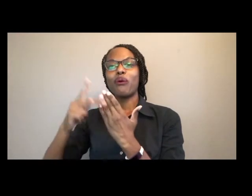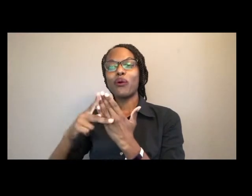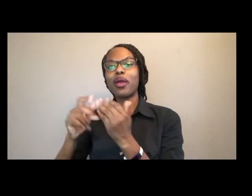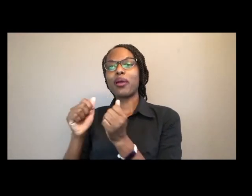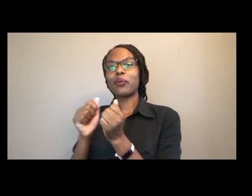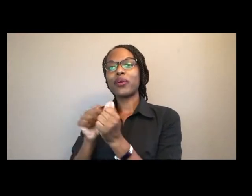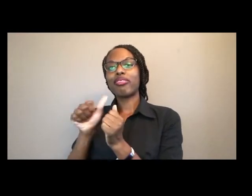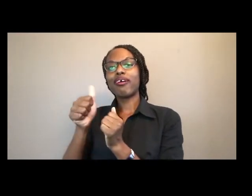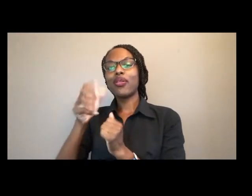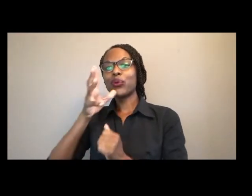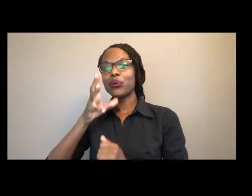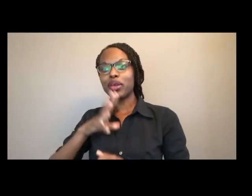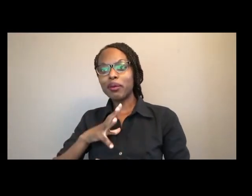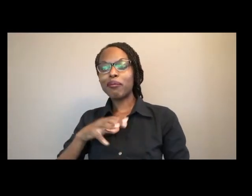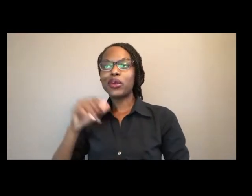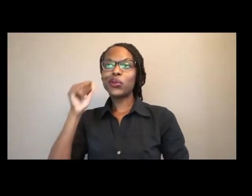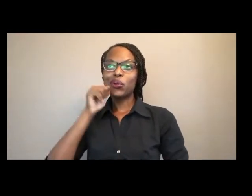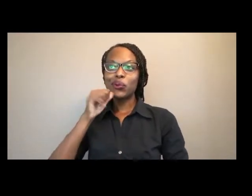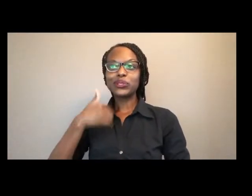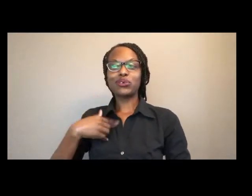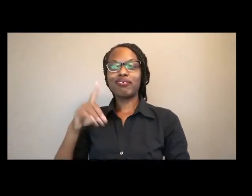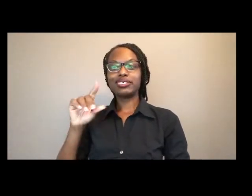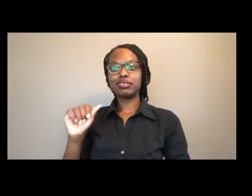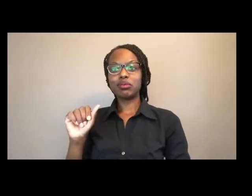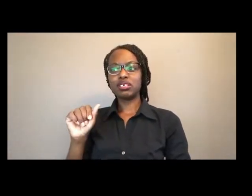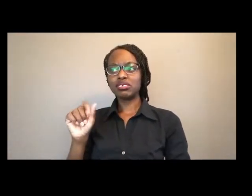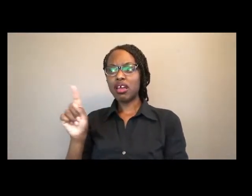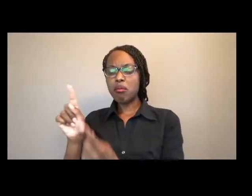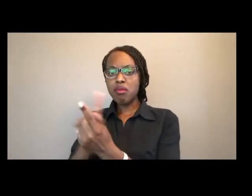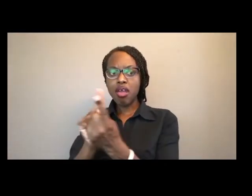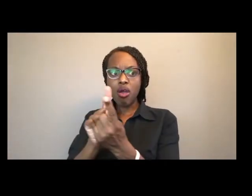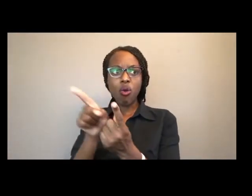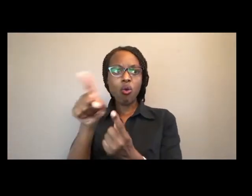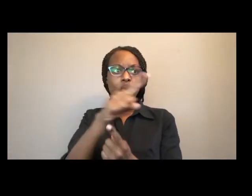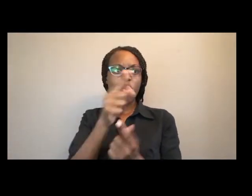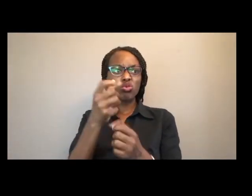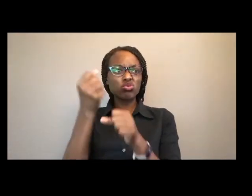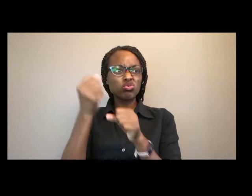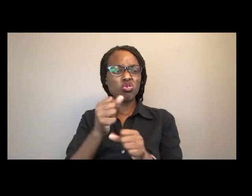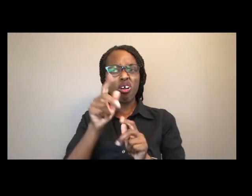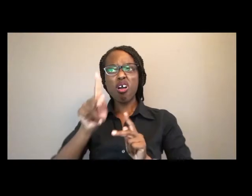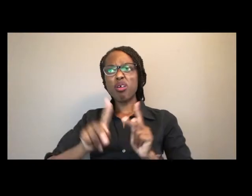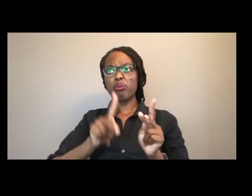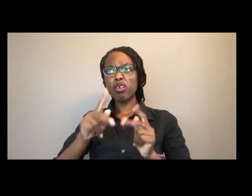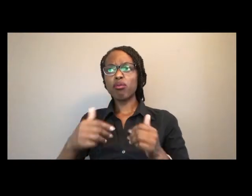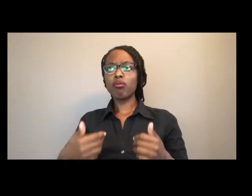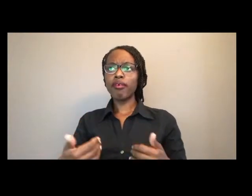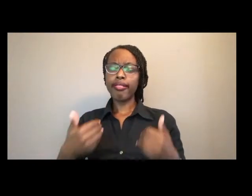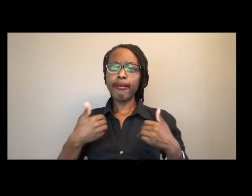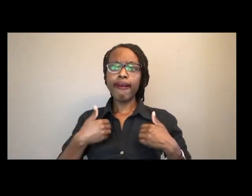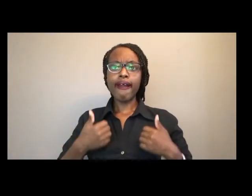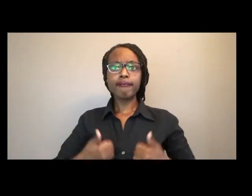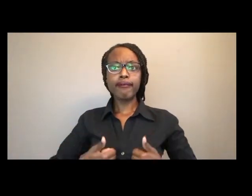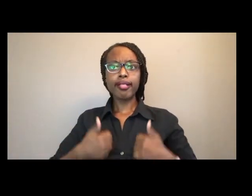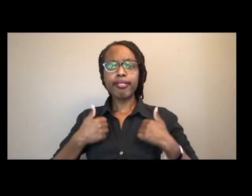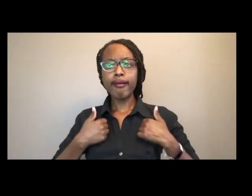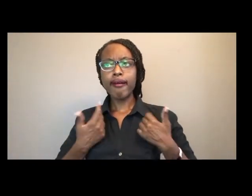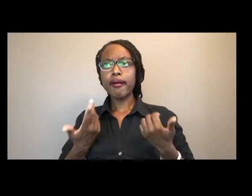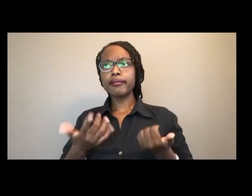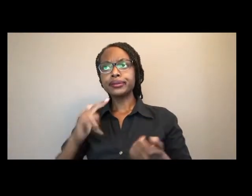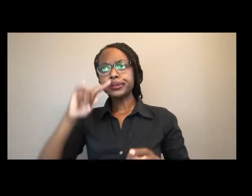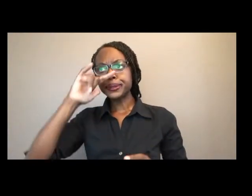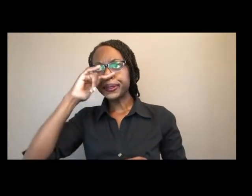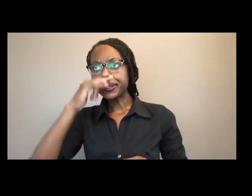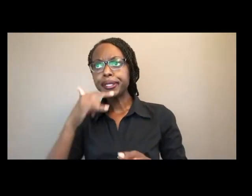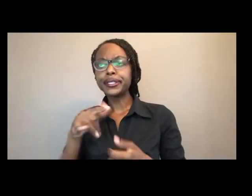jobs, kids, and were married or in relationships. I thought, if they could do it, why can't I? I became a self-advocate and I learned